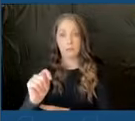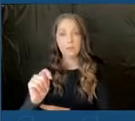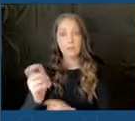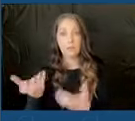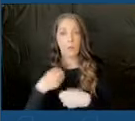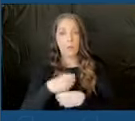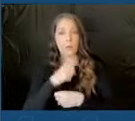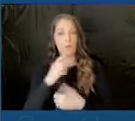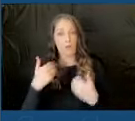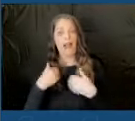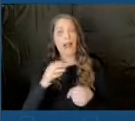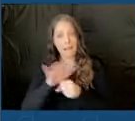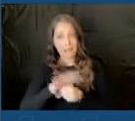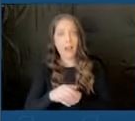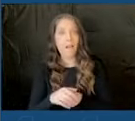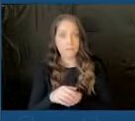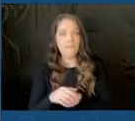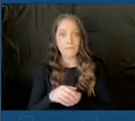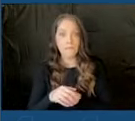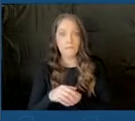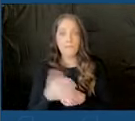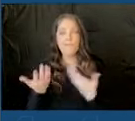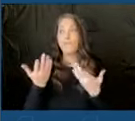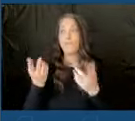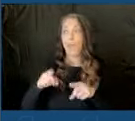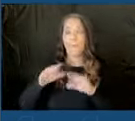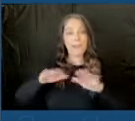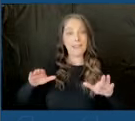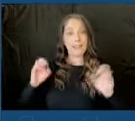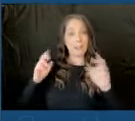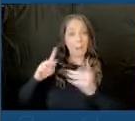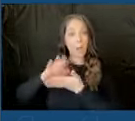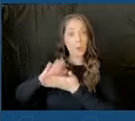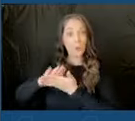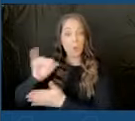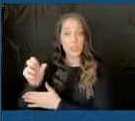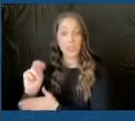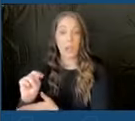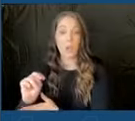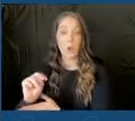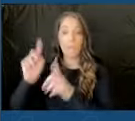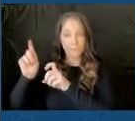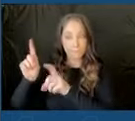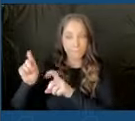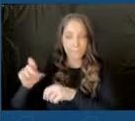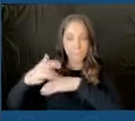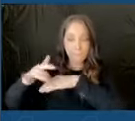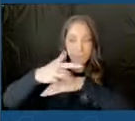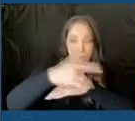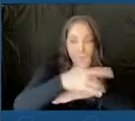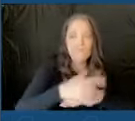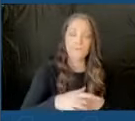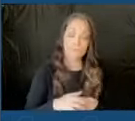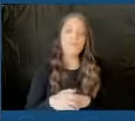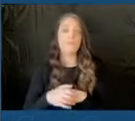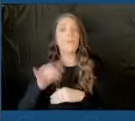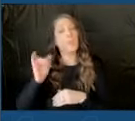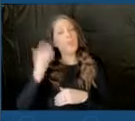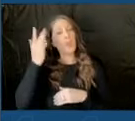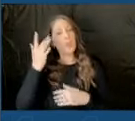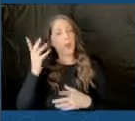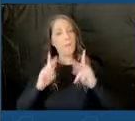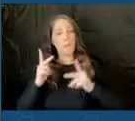so when kids went back to school in January that there would be no barriers, that we had plenty of test kits, and that's what gave people the confidence to know they can go back. So we will